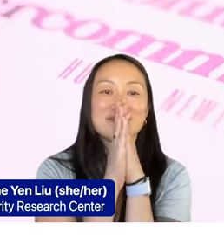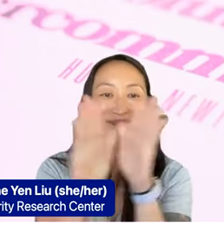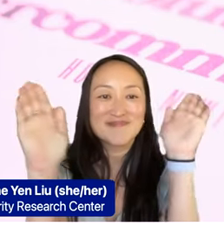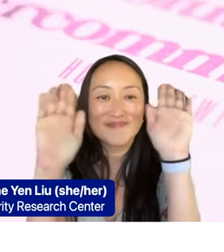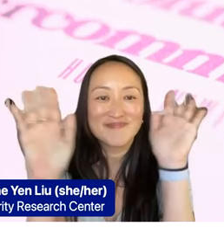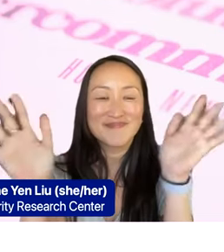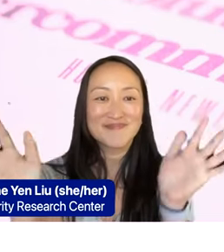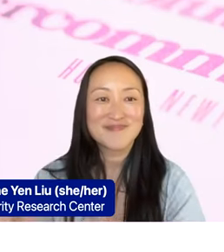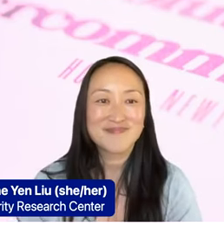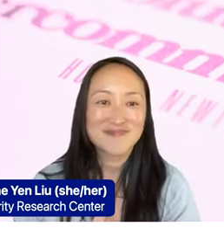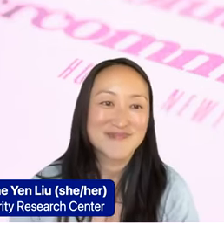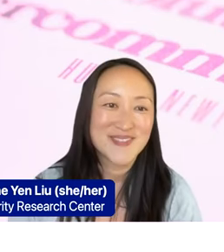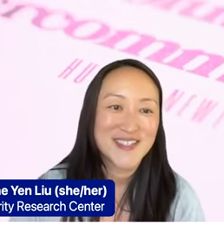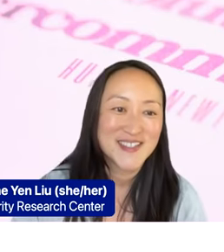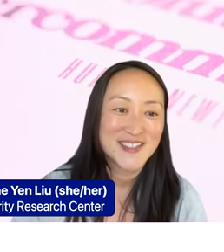care.